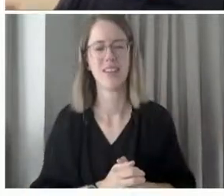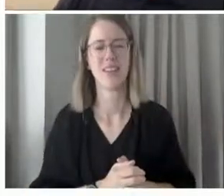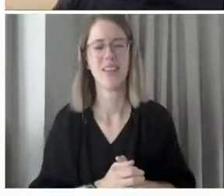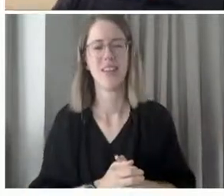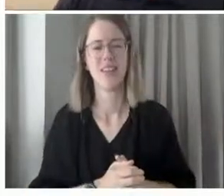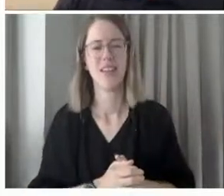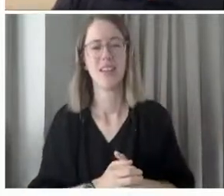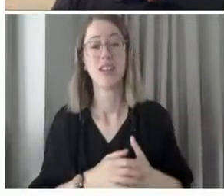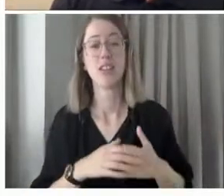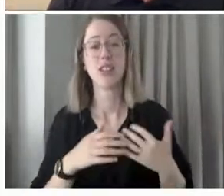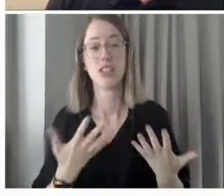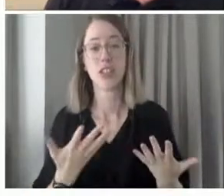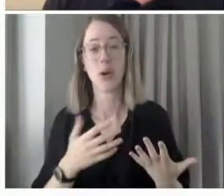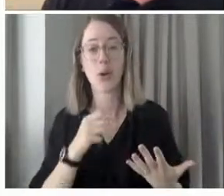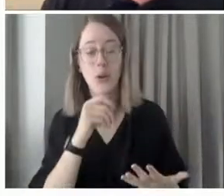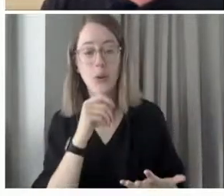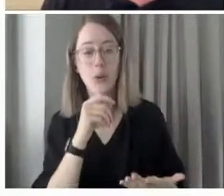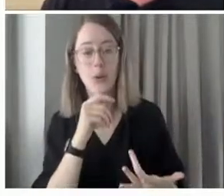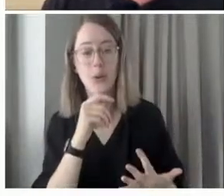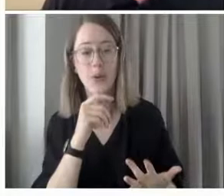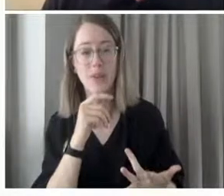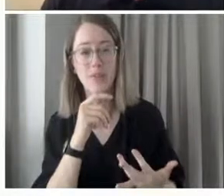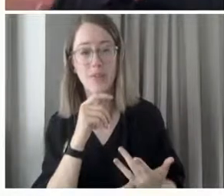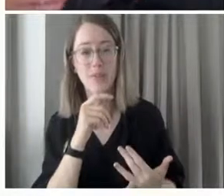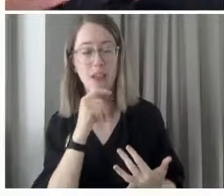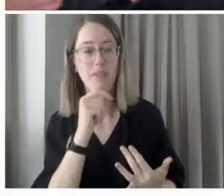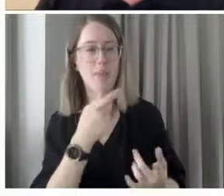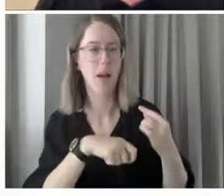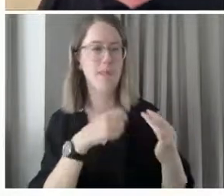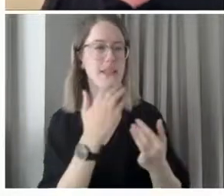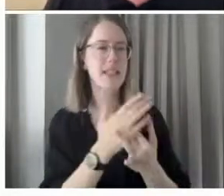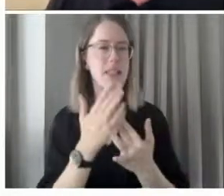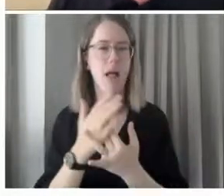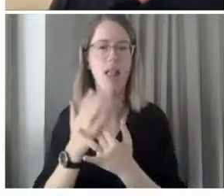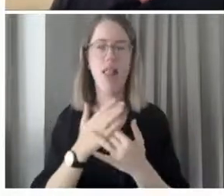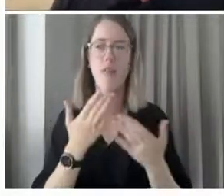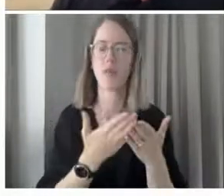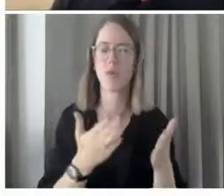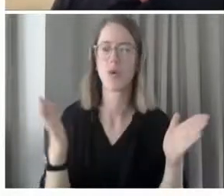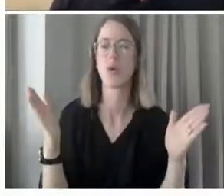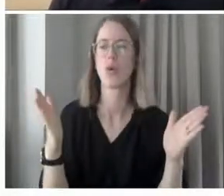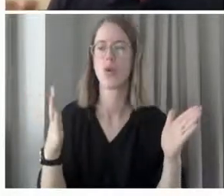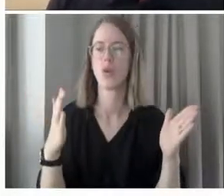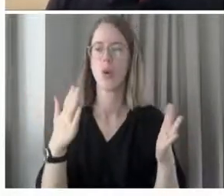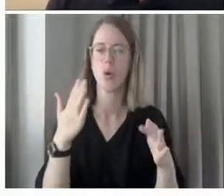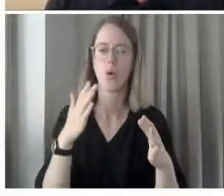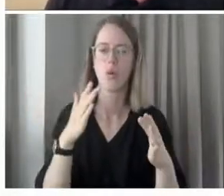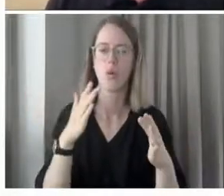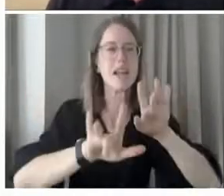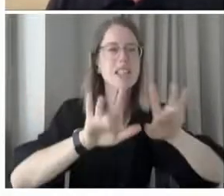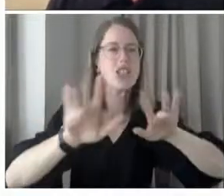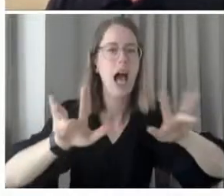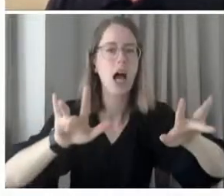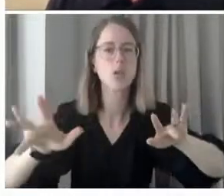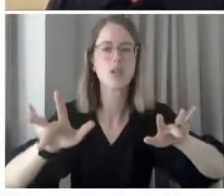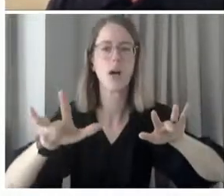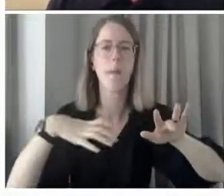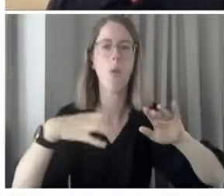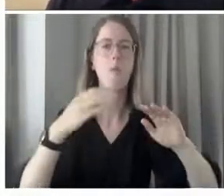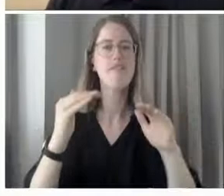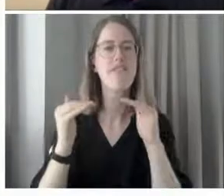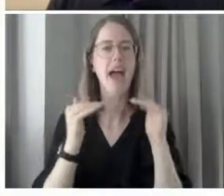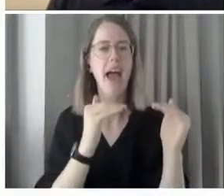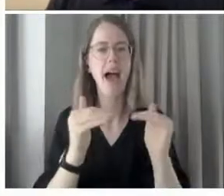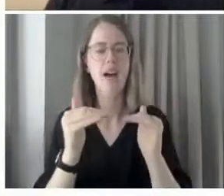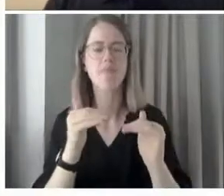and the more you do to make it more accessible, and the more work you reach out, and the more egalitarian you are, the more they like